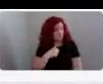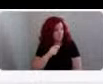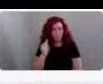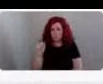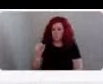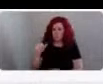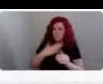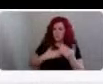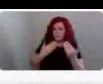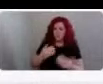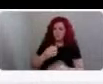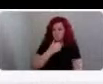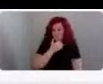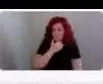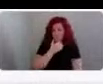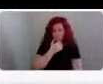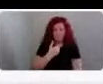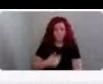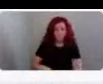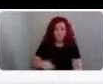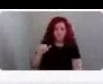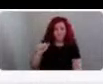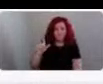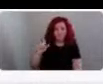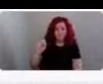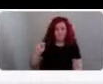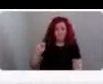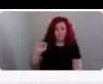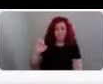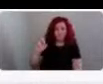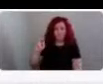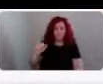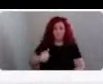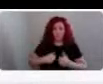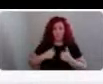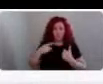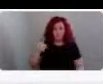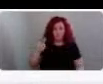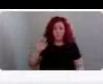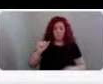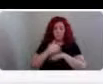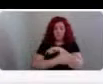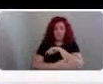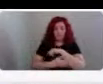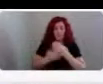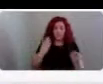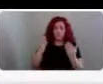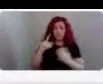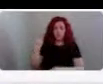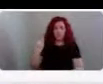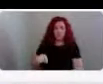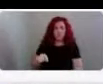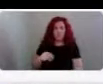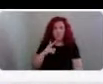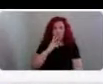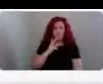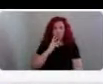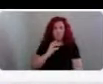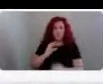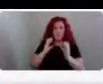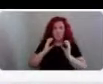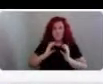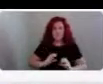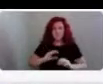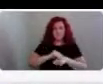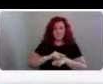please proceed hi my name is allison jones i live in pima county and serve on the tucson water citizens advisory committee